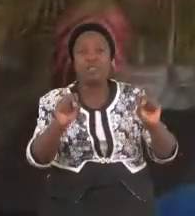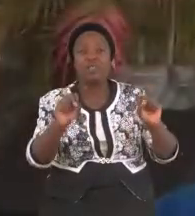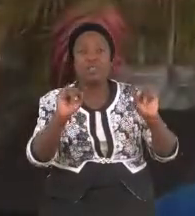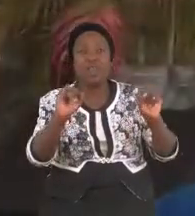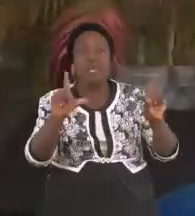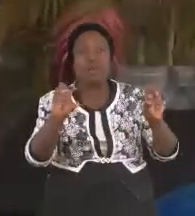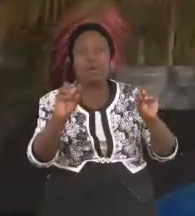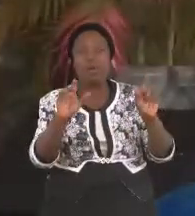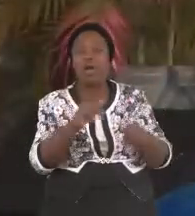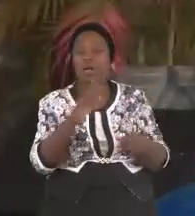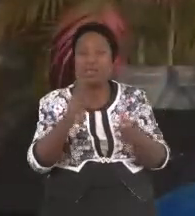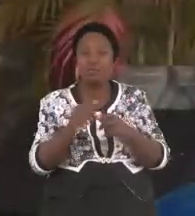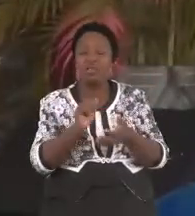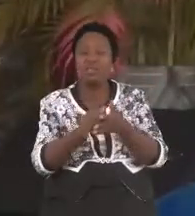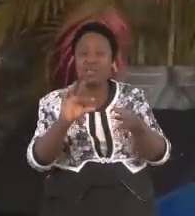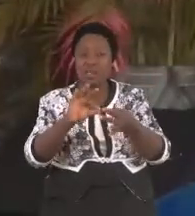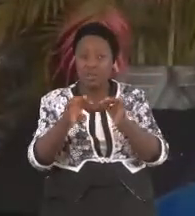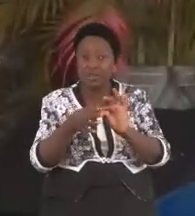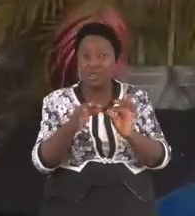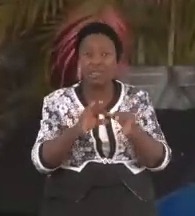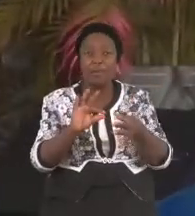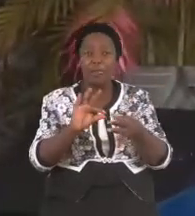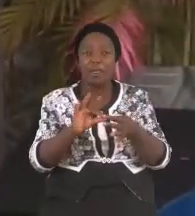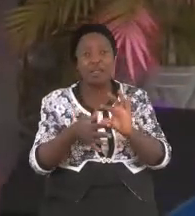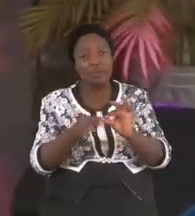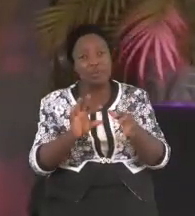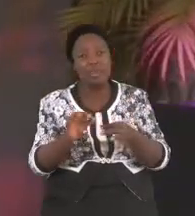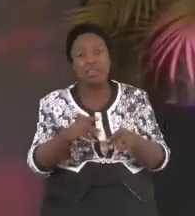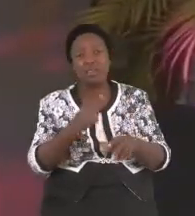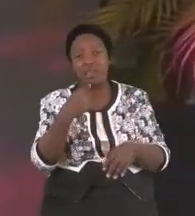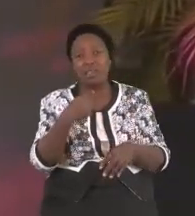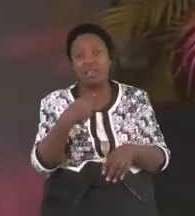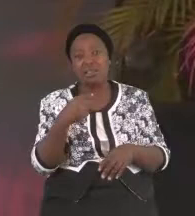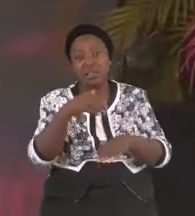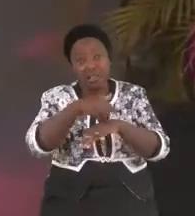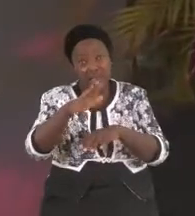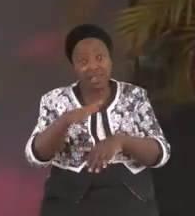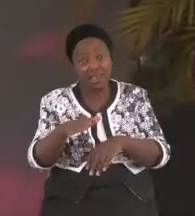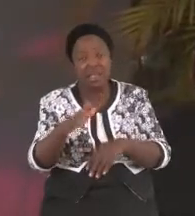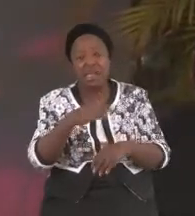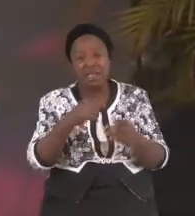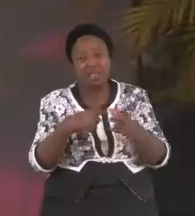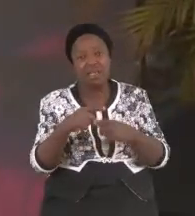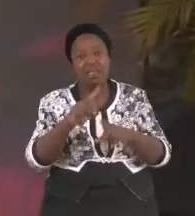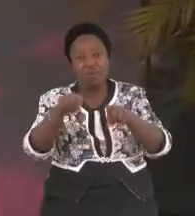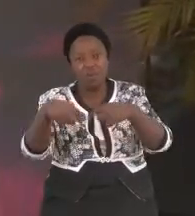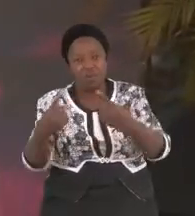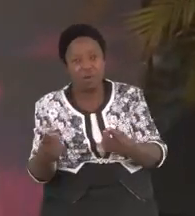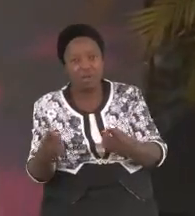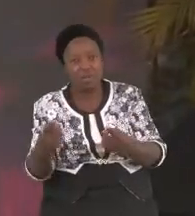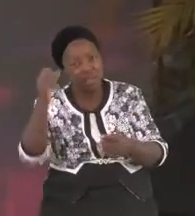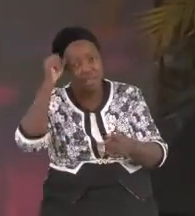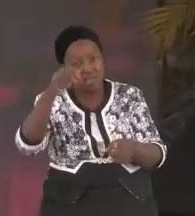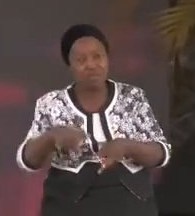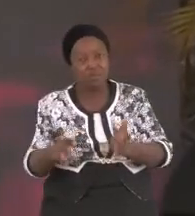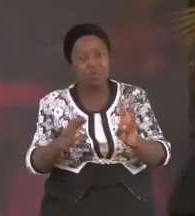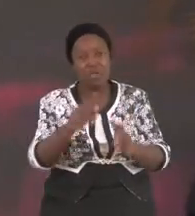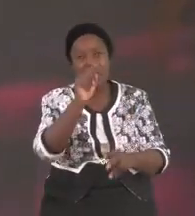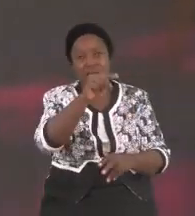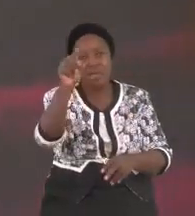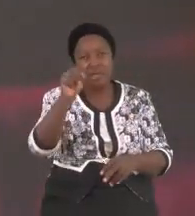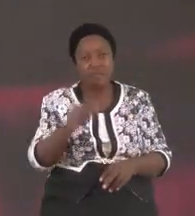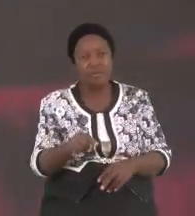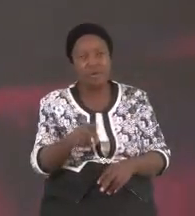by interpretation, saying, and he went his way therefore and washed